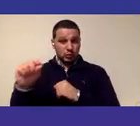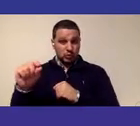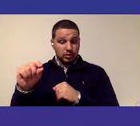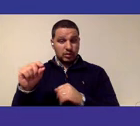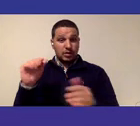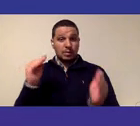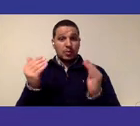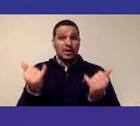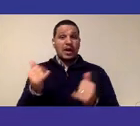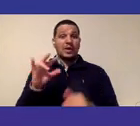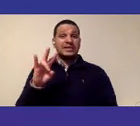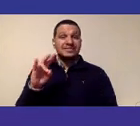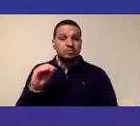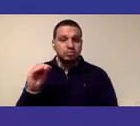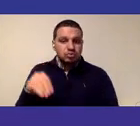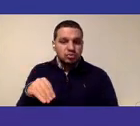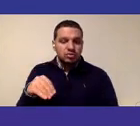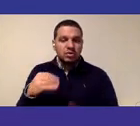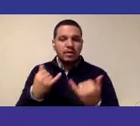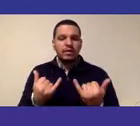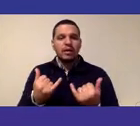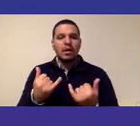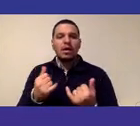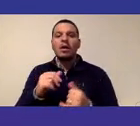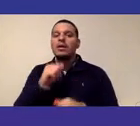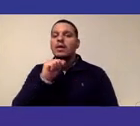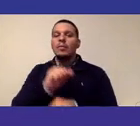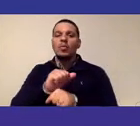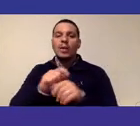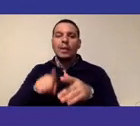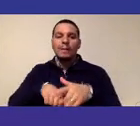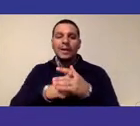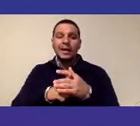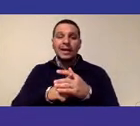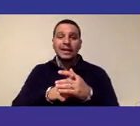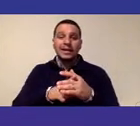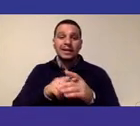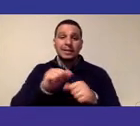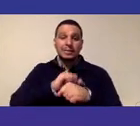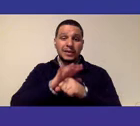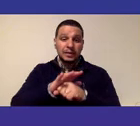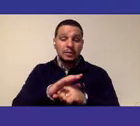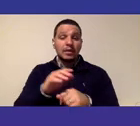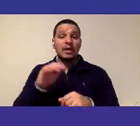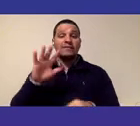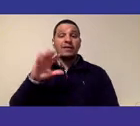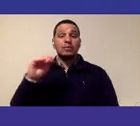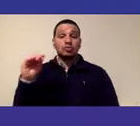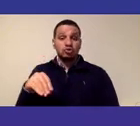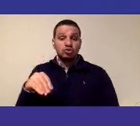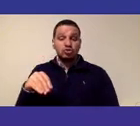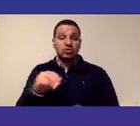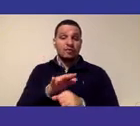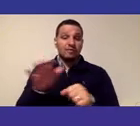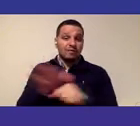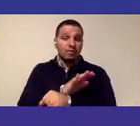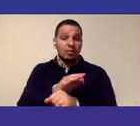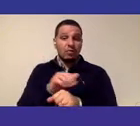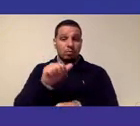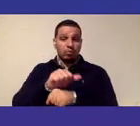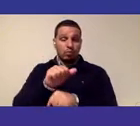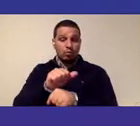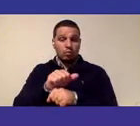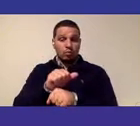to 7%, which were unemployed at the beginning of the pandemic. Only 5% were fully employed,